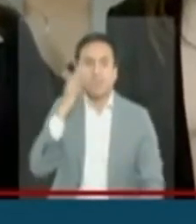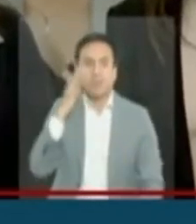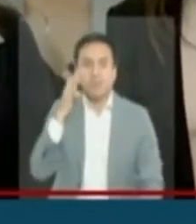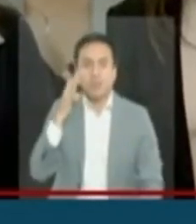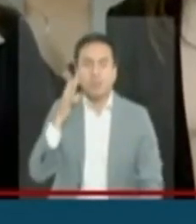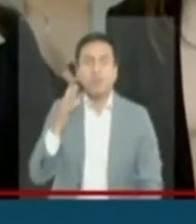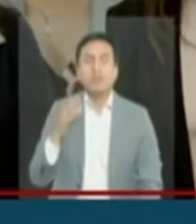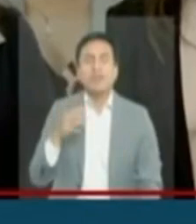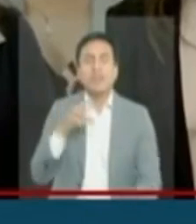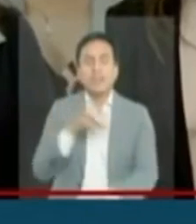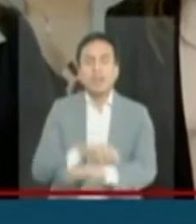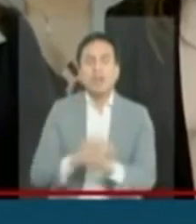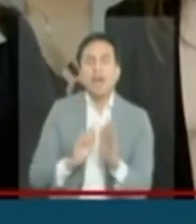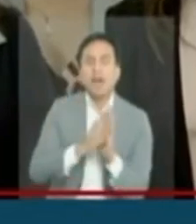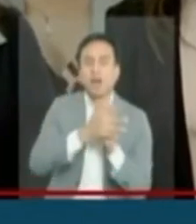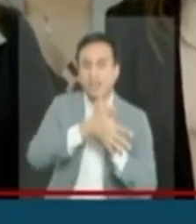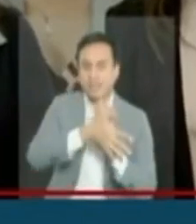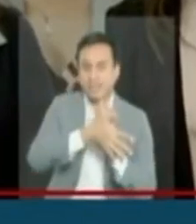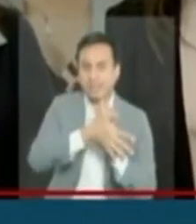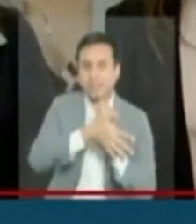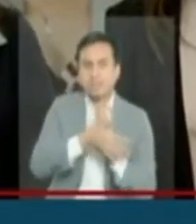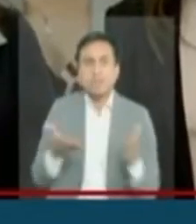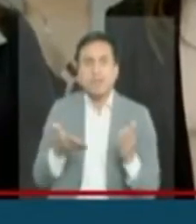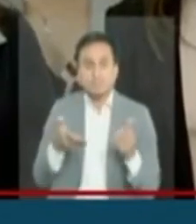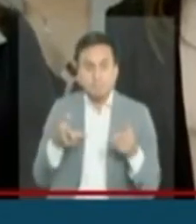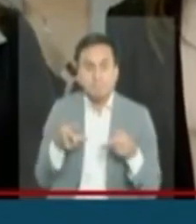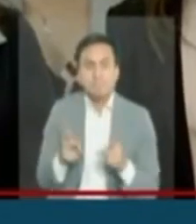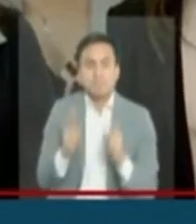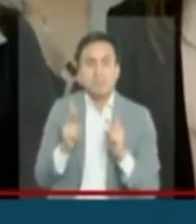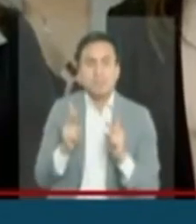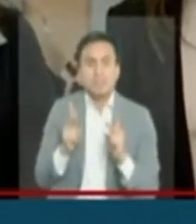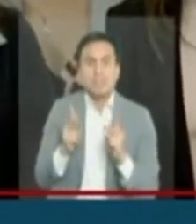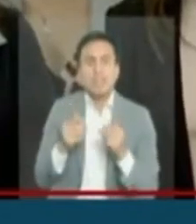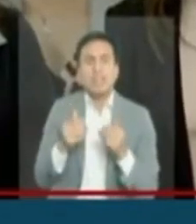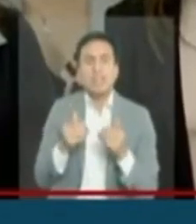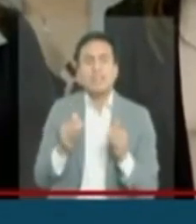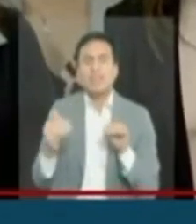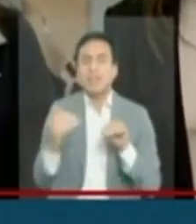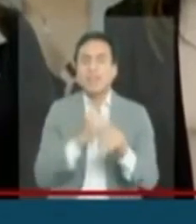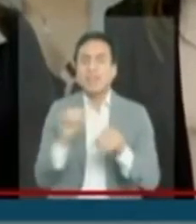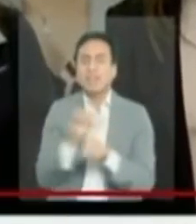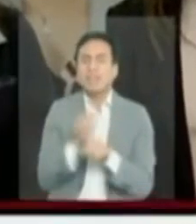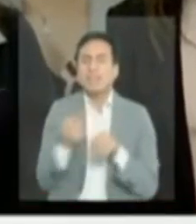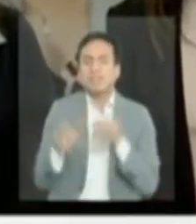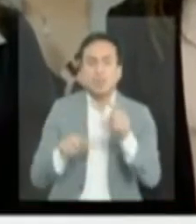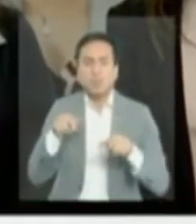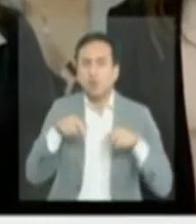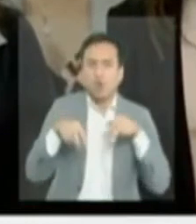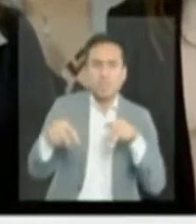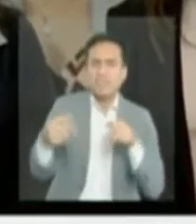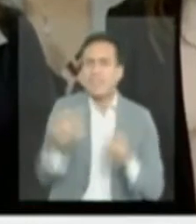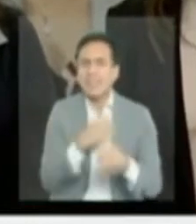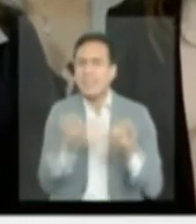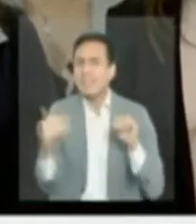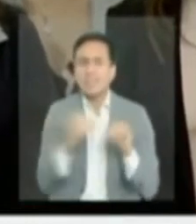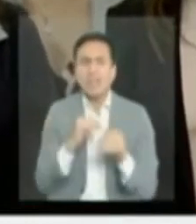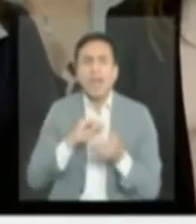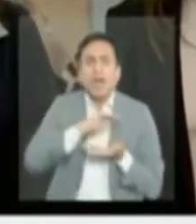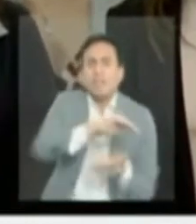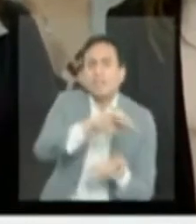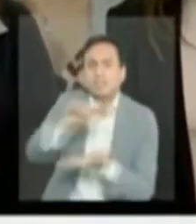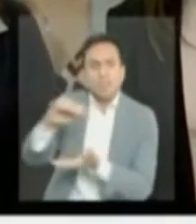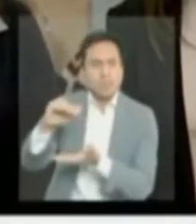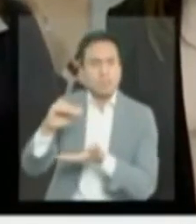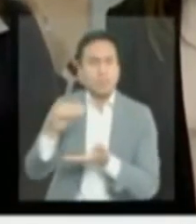region to allow the free transit of people, supplies, and the implementation of policies that can improve the quality